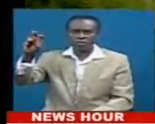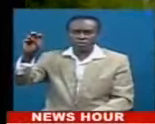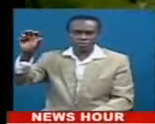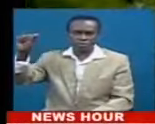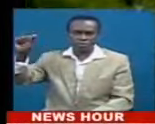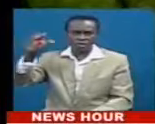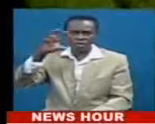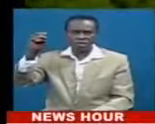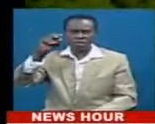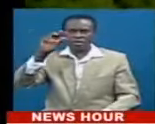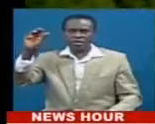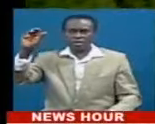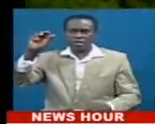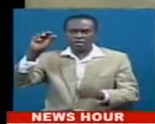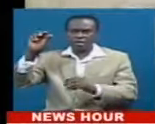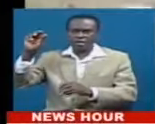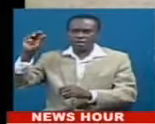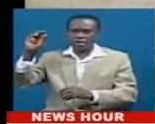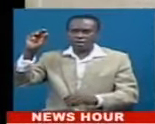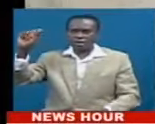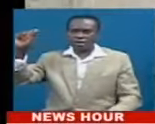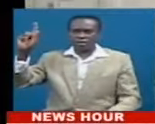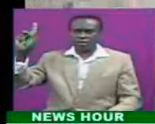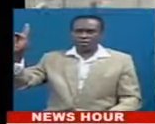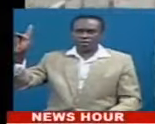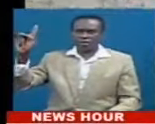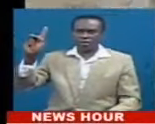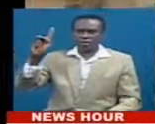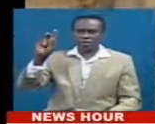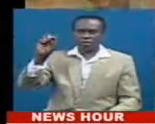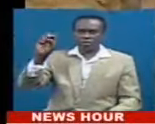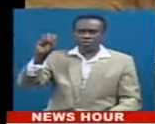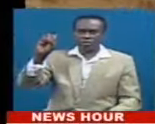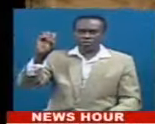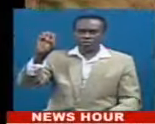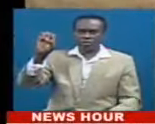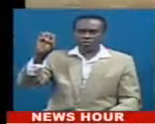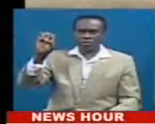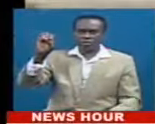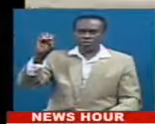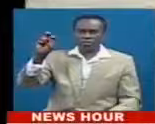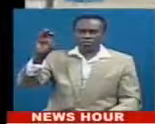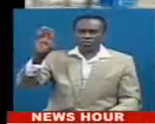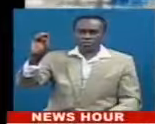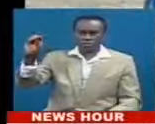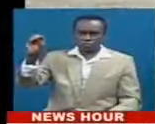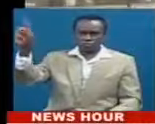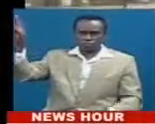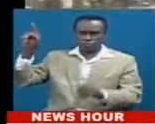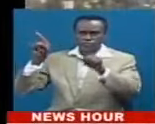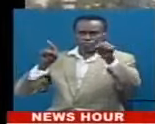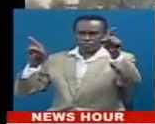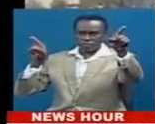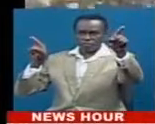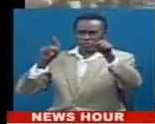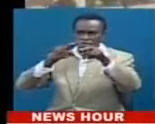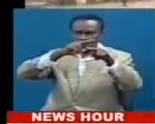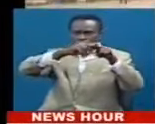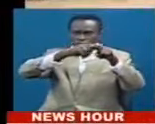Tema-Akosombo Railway project took off in October 2017 from around the Estuar Ave Maria Resort at Tema. So